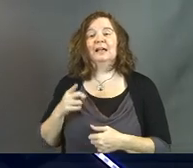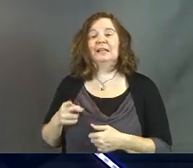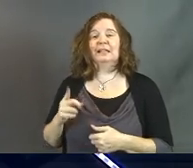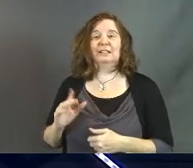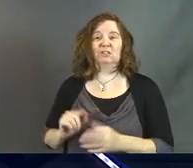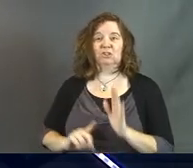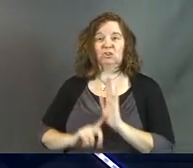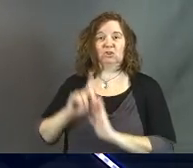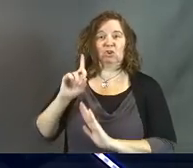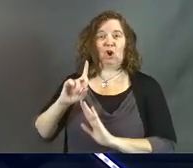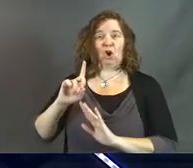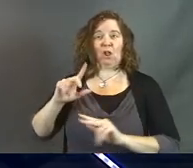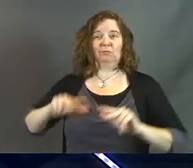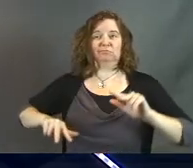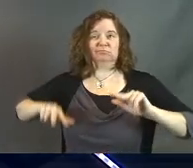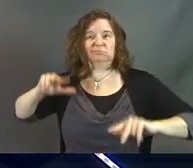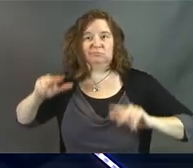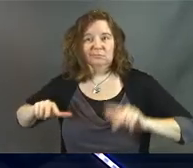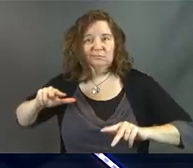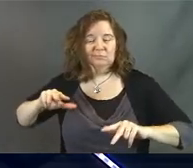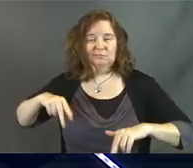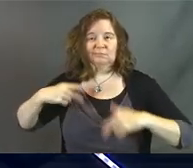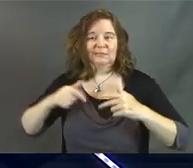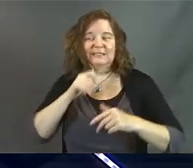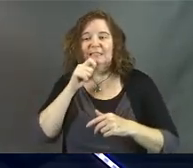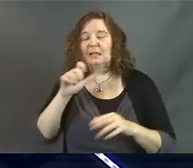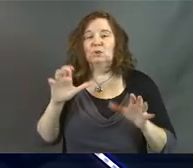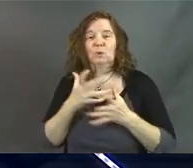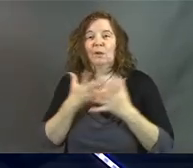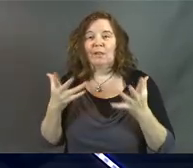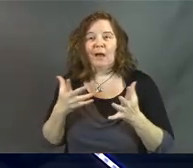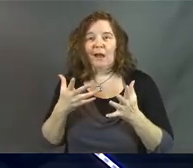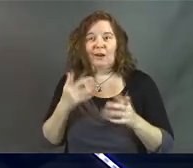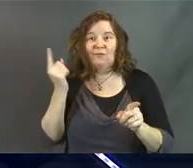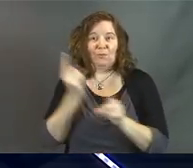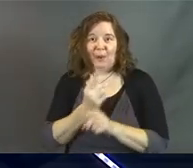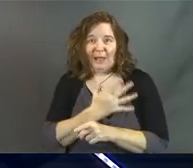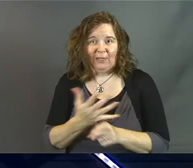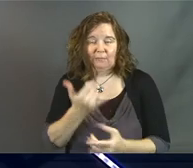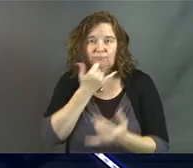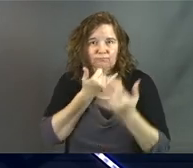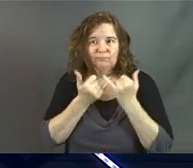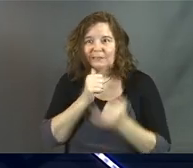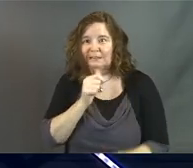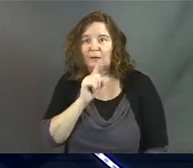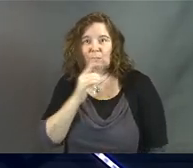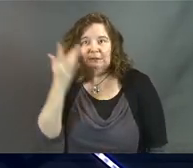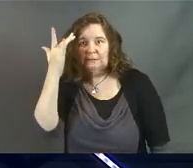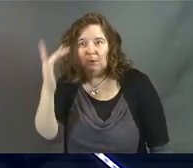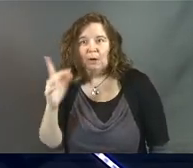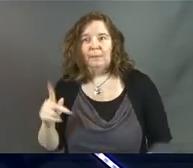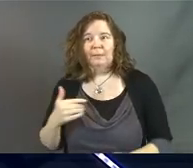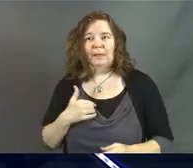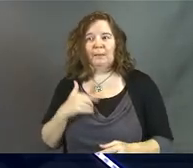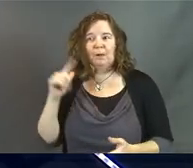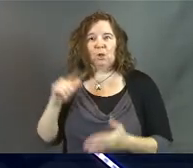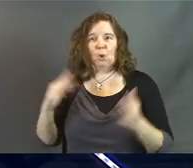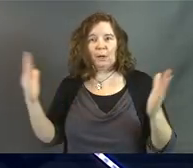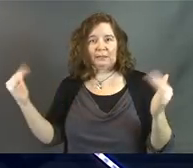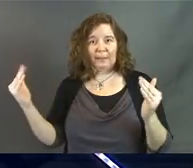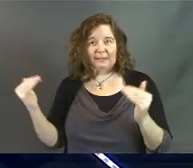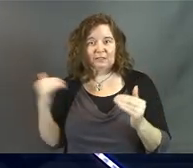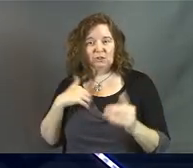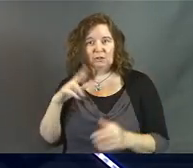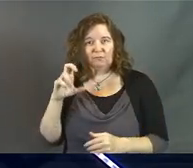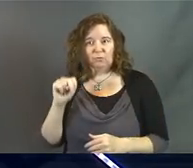kind of tall and gangly. He's clumsy. He doesn't do a lot of right things. He's not super smart. People have pretty low